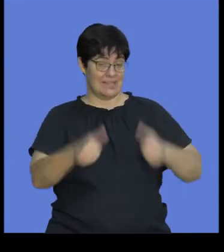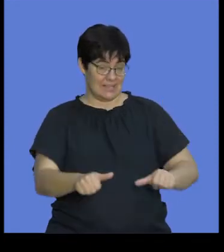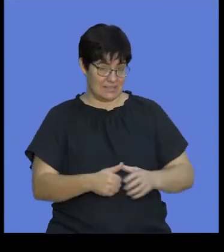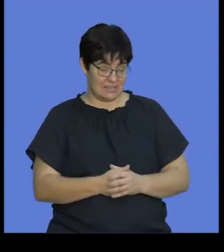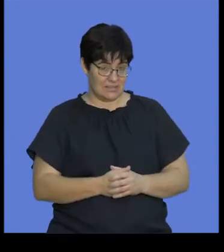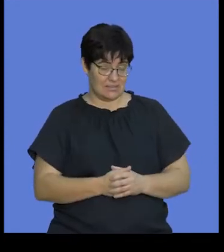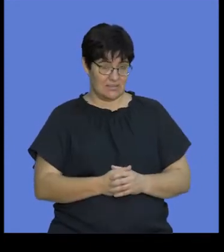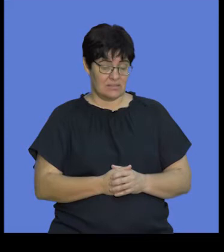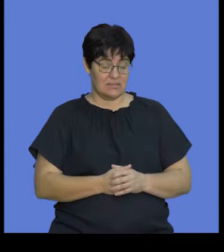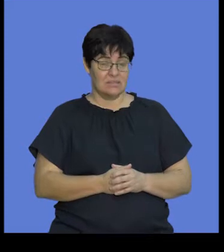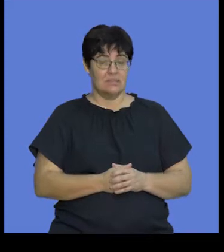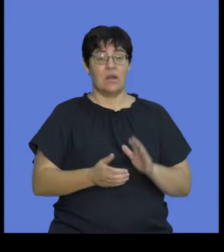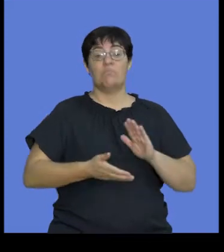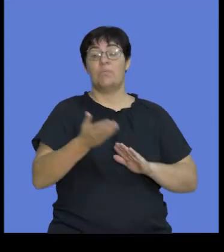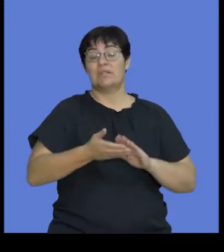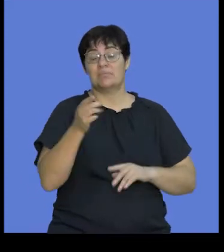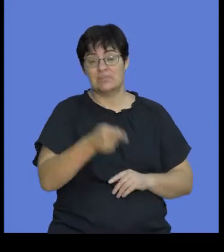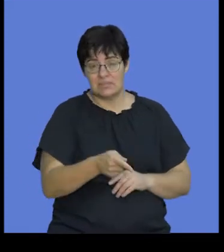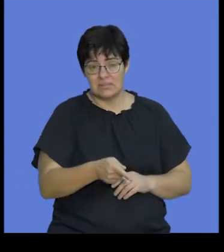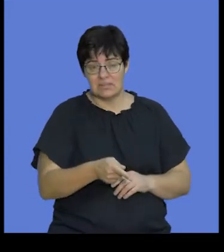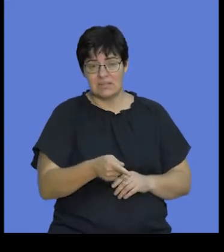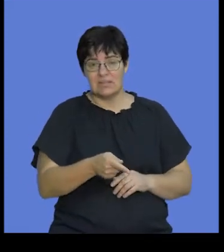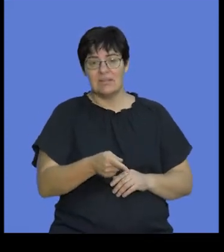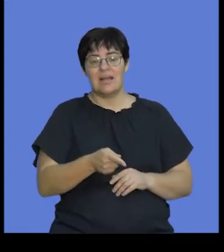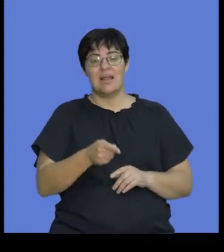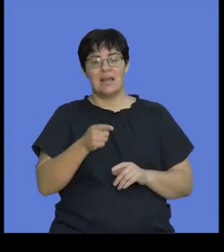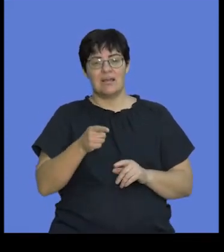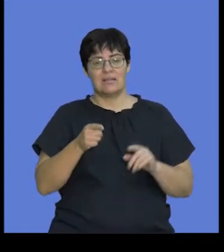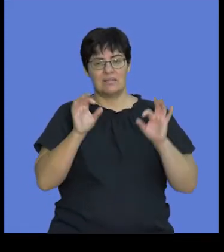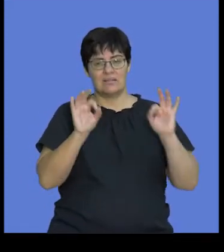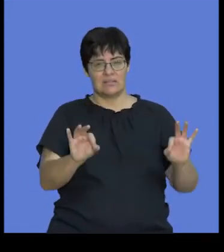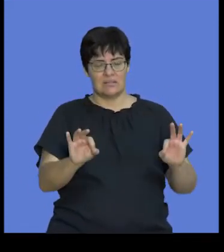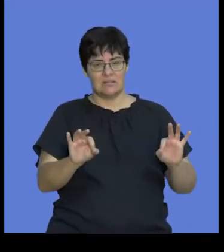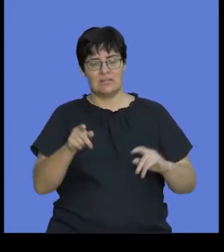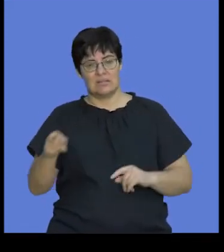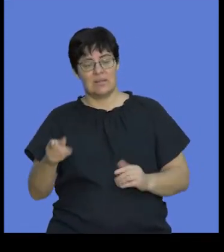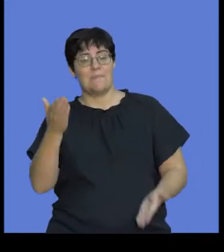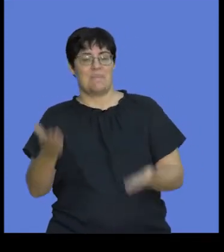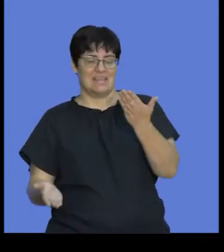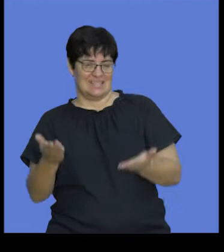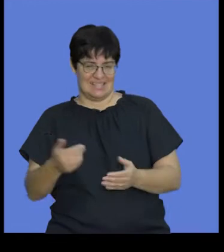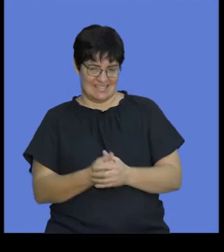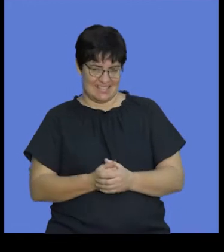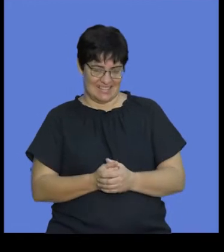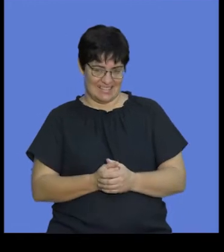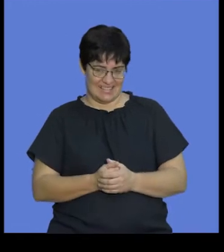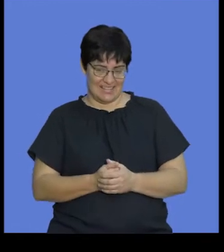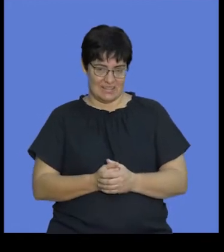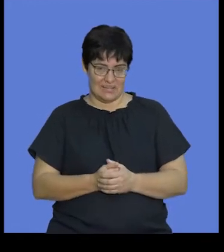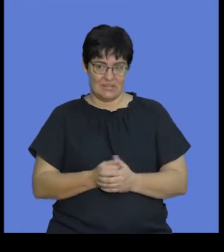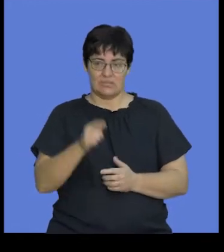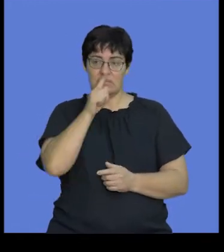next thing. Momentum is directly proportional to mass.